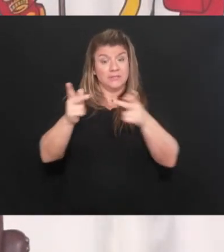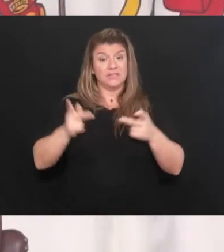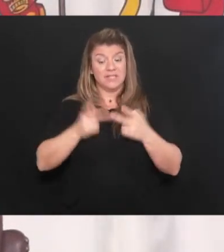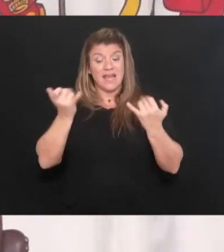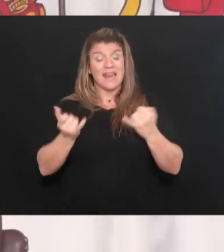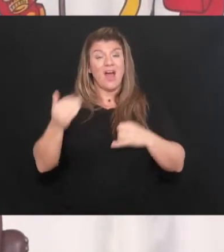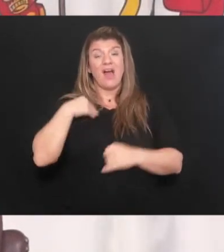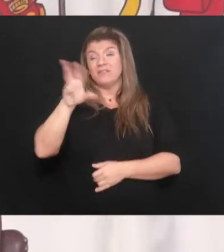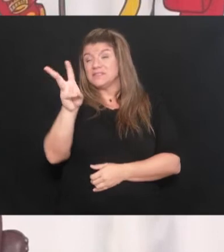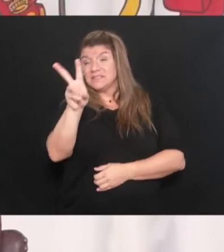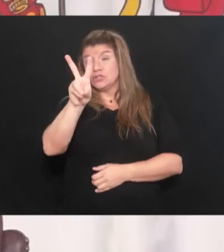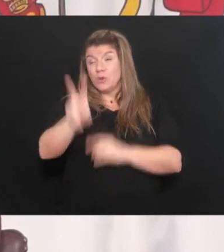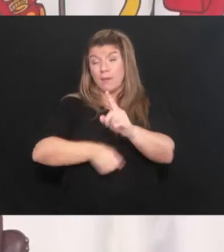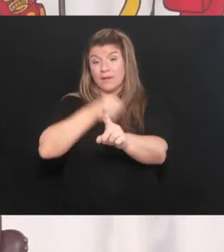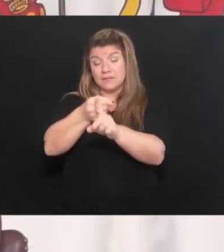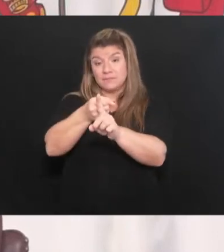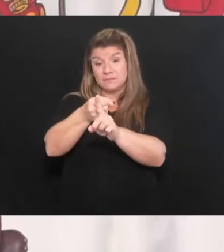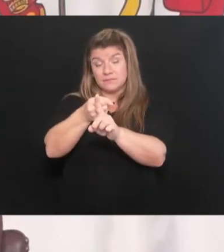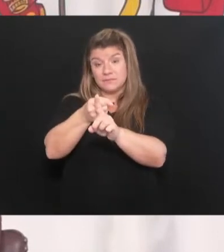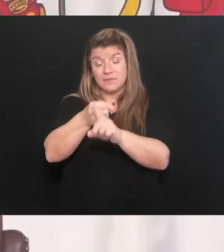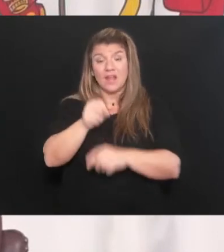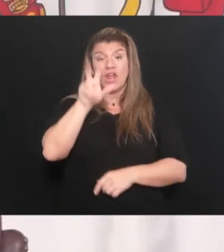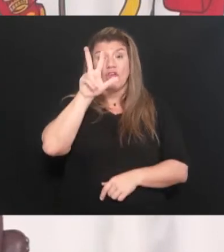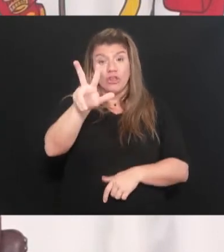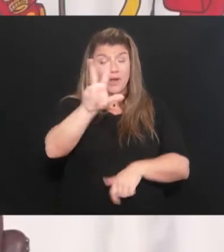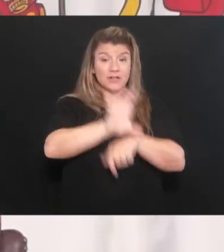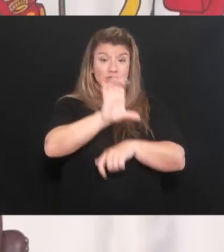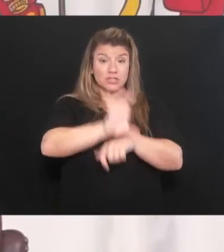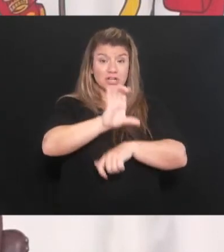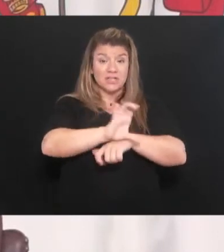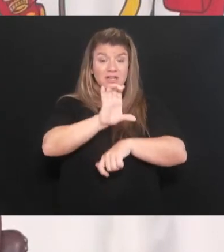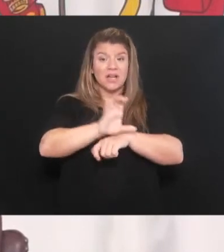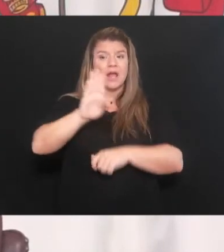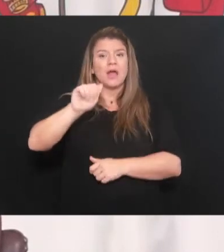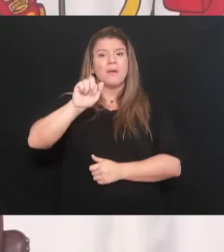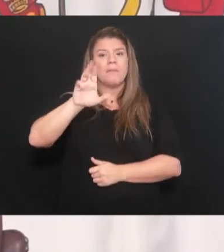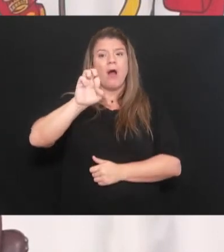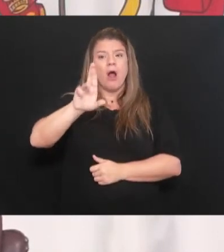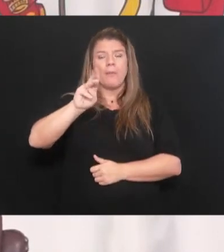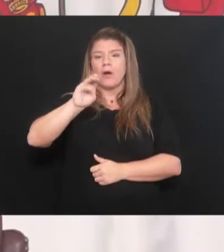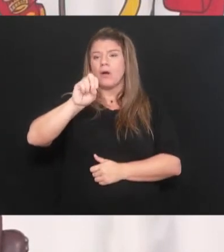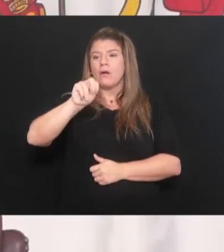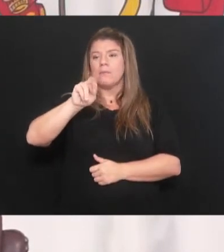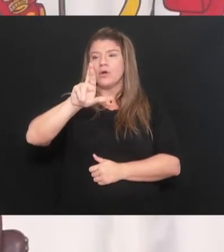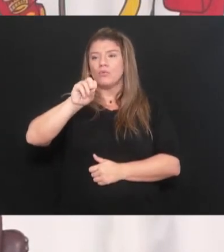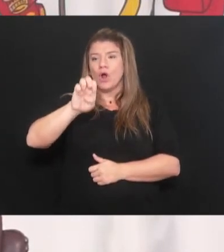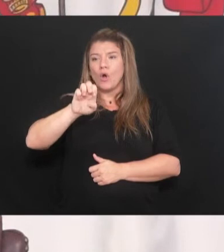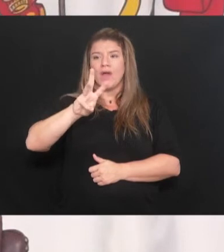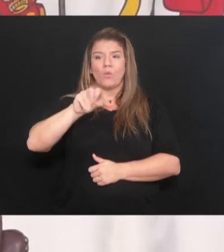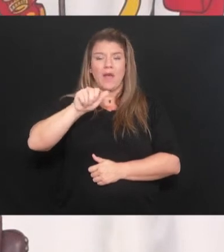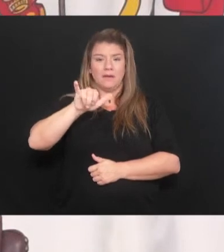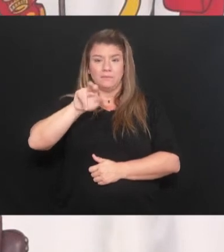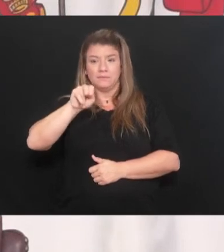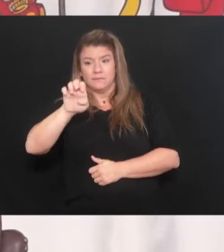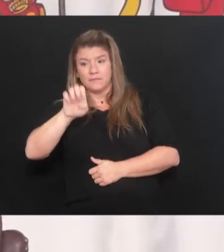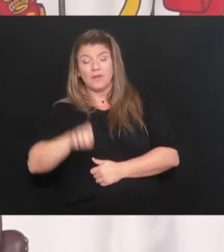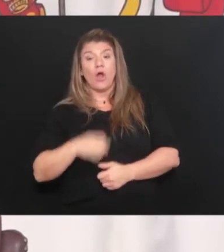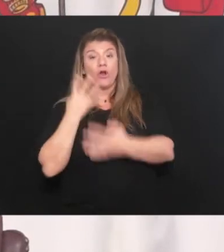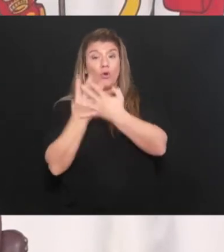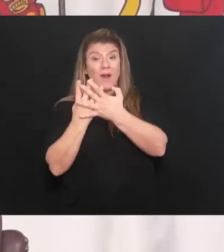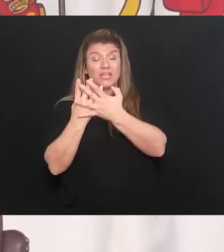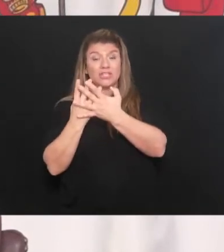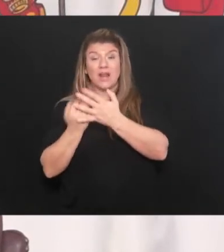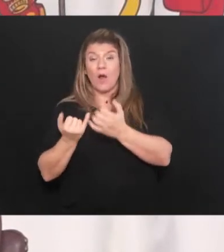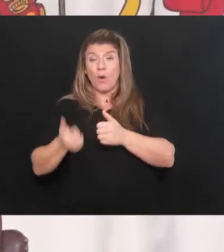have 62 outbreaks. 3 in our churches in Barber, Monroe, and Wayne counties. Our corrections, we're up